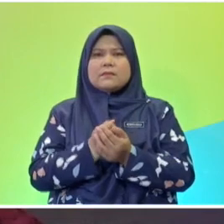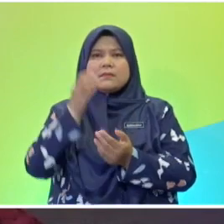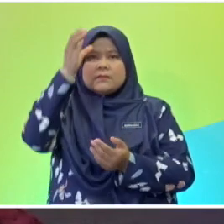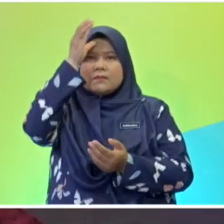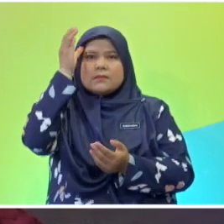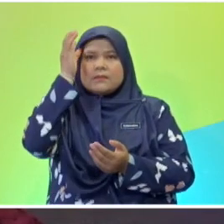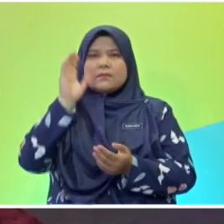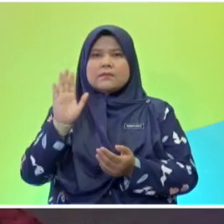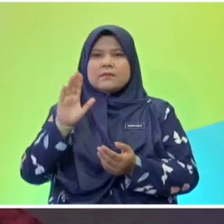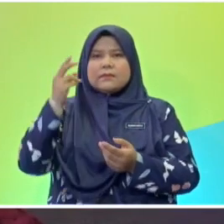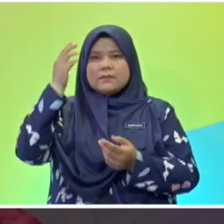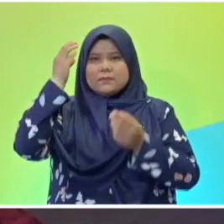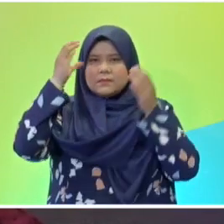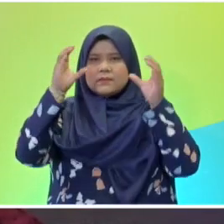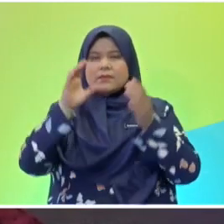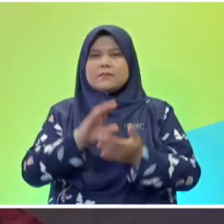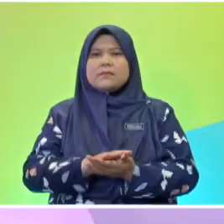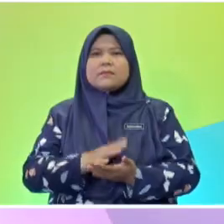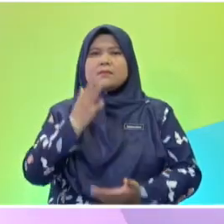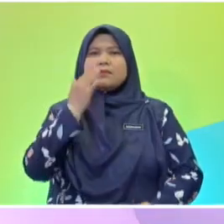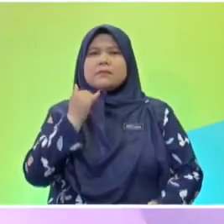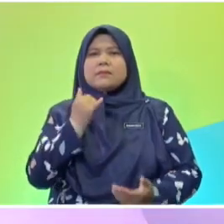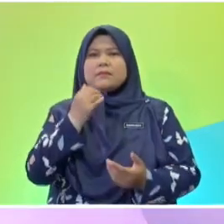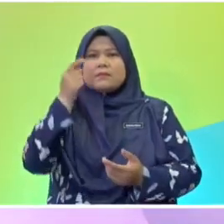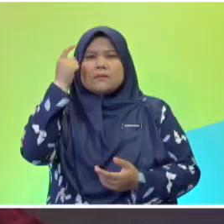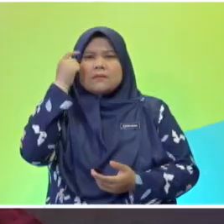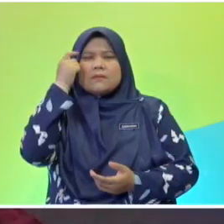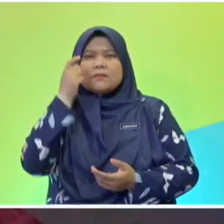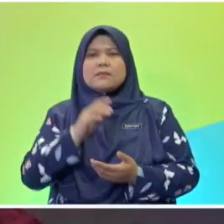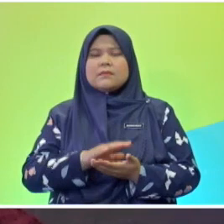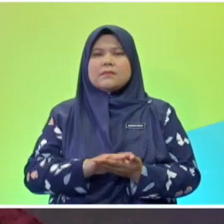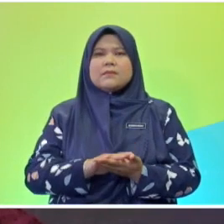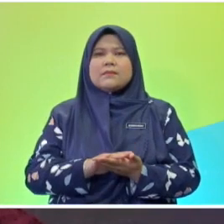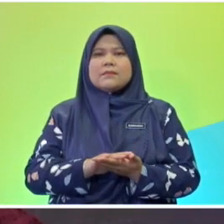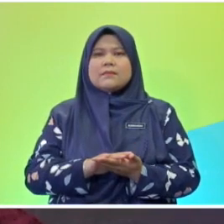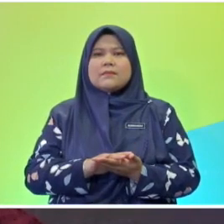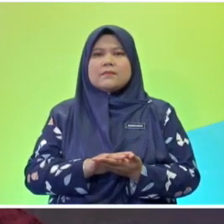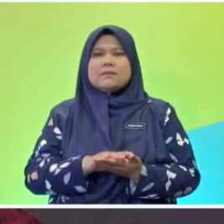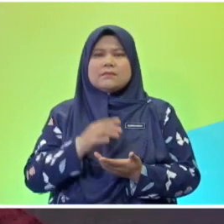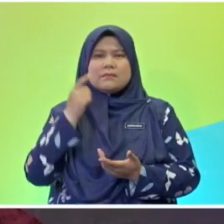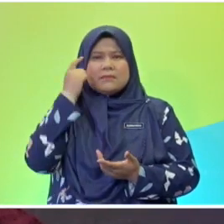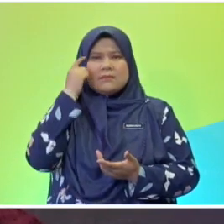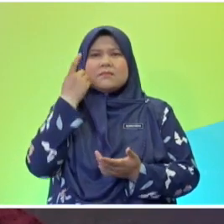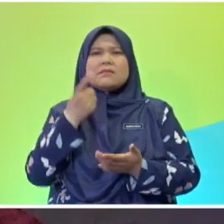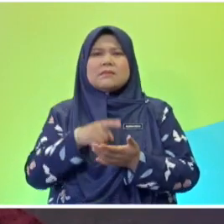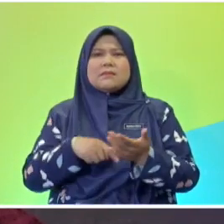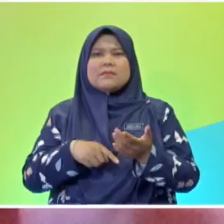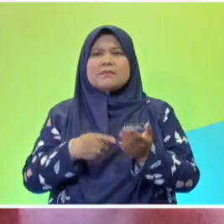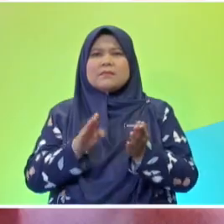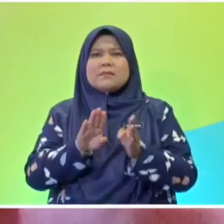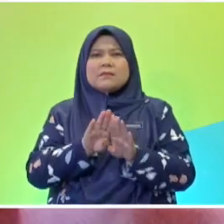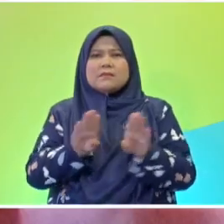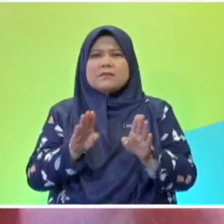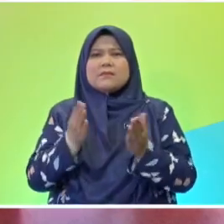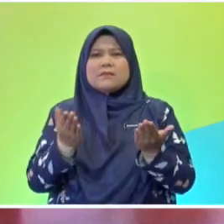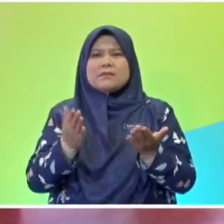Chris? Yes, hi teacher. Why are you looking so confused? Yes, I'm just not sure what's the difference between